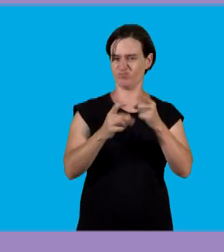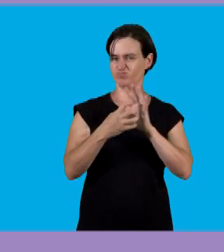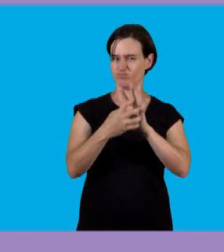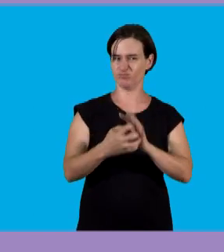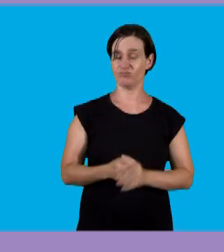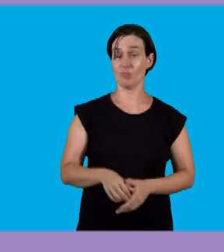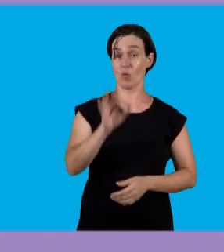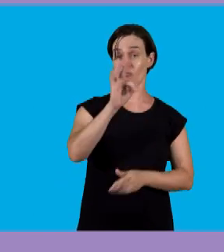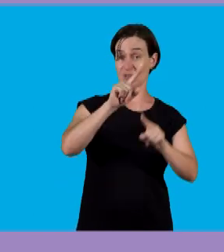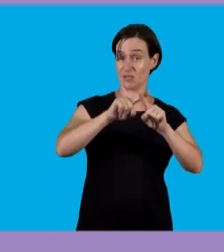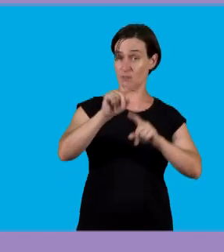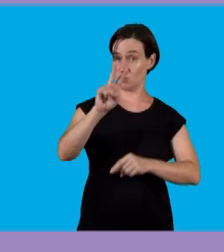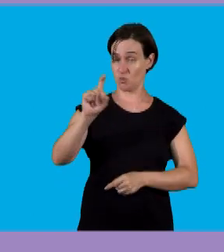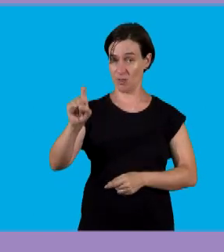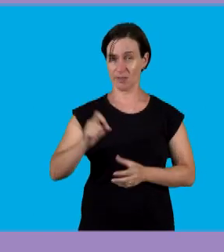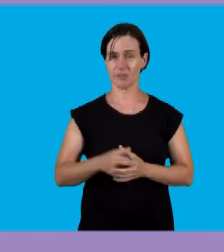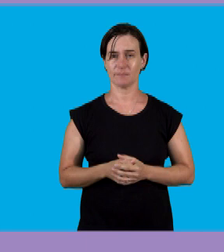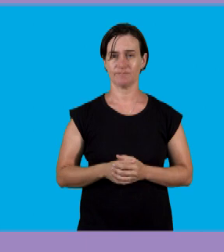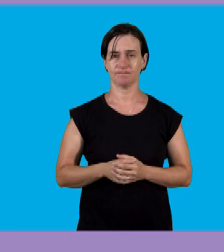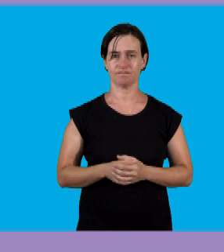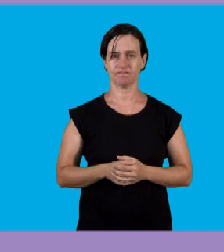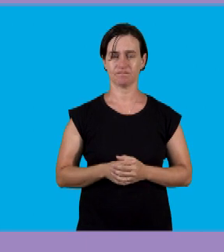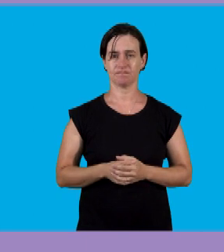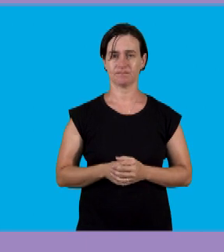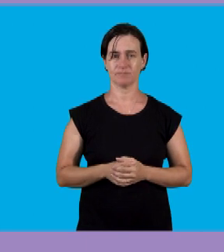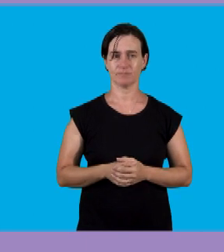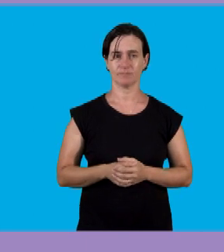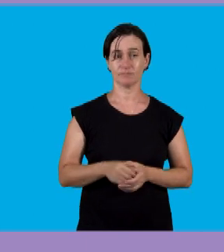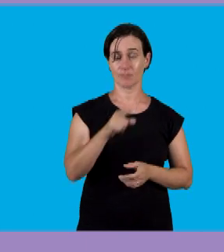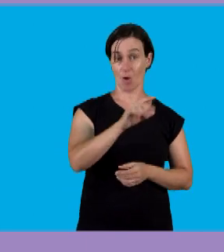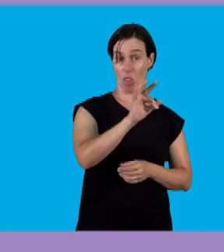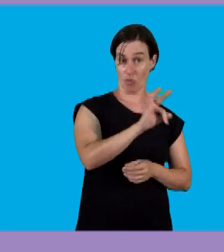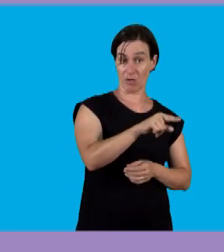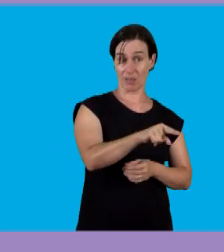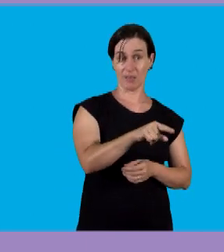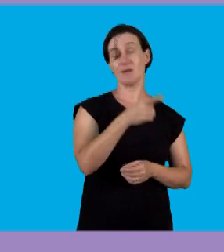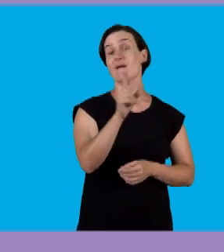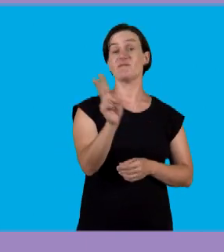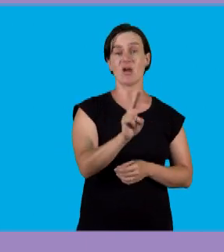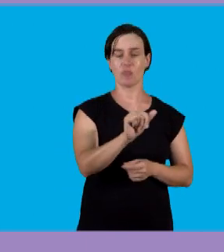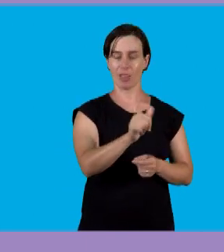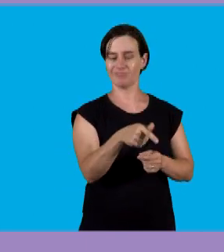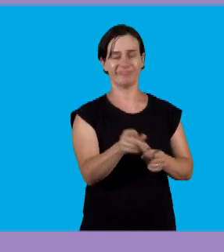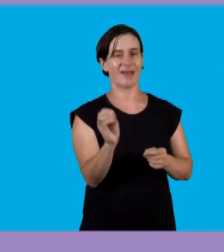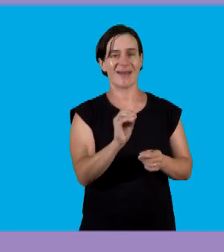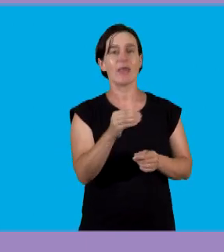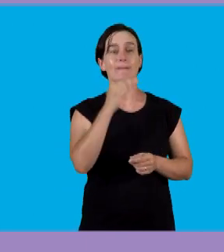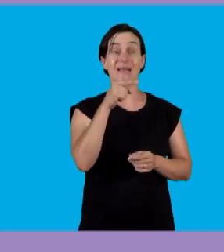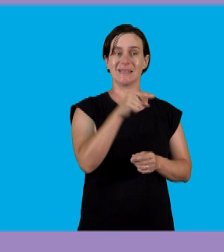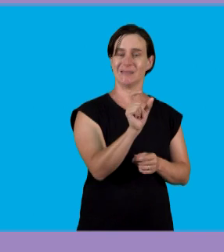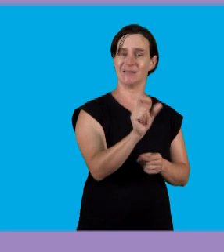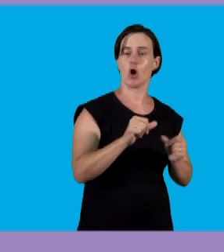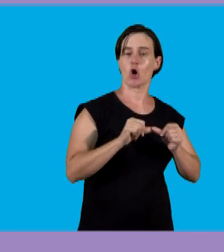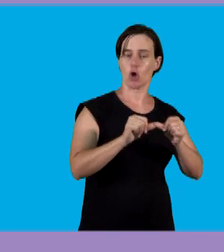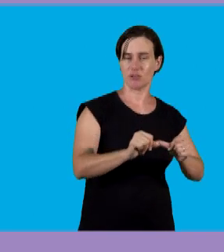there is a 3 multiplied by a 2x. Now, as we can see, the 3 there has no variable. That is our constant. That is